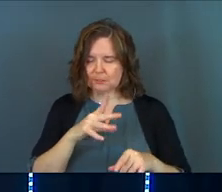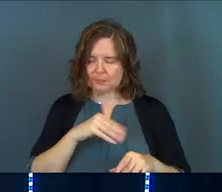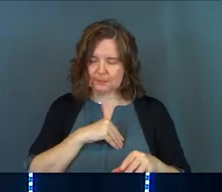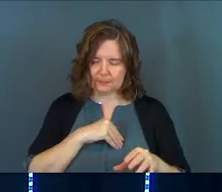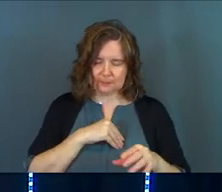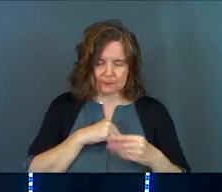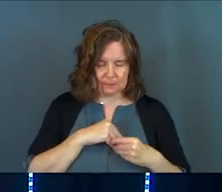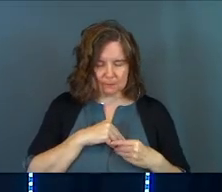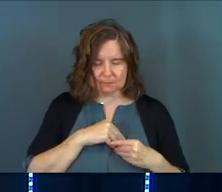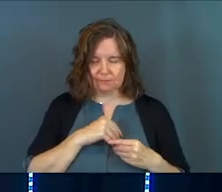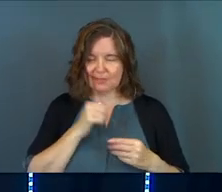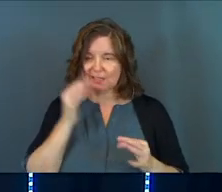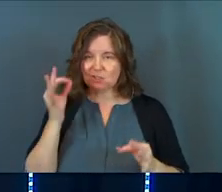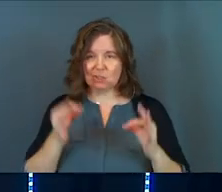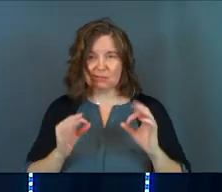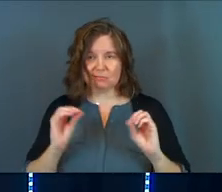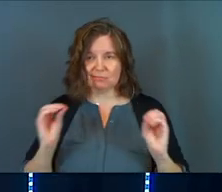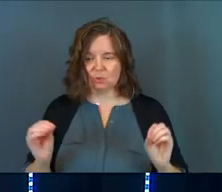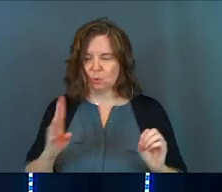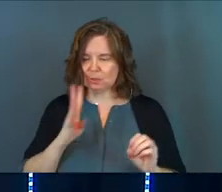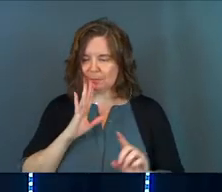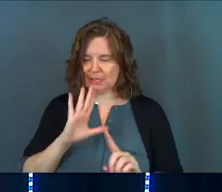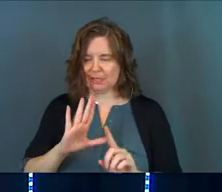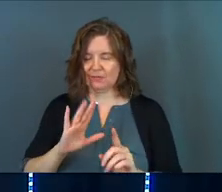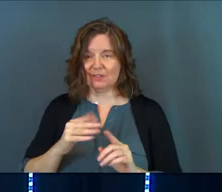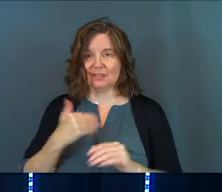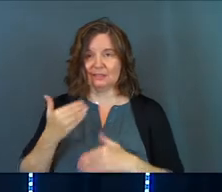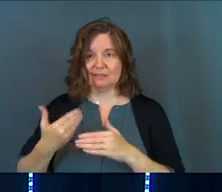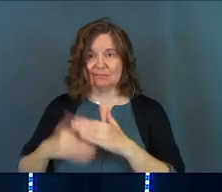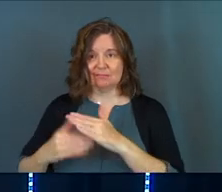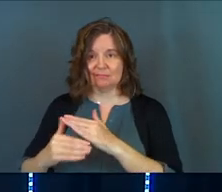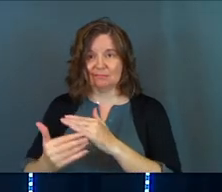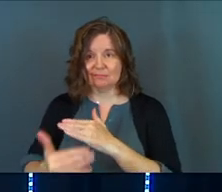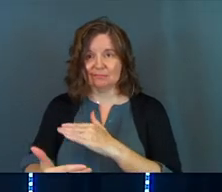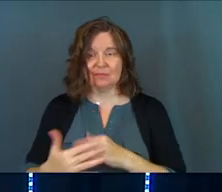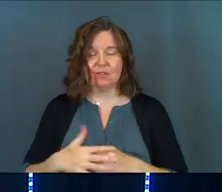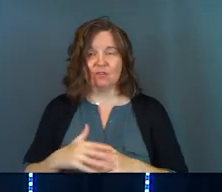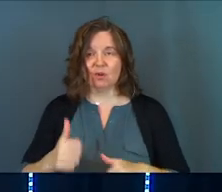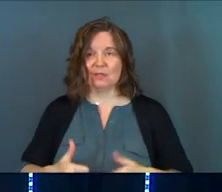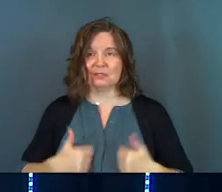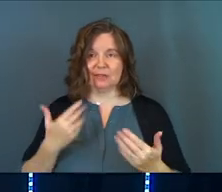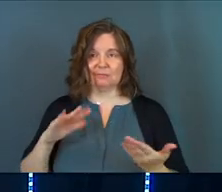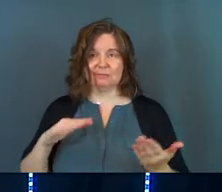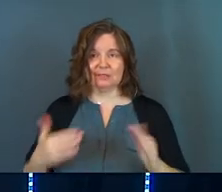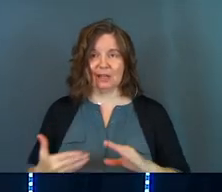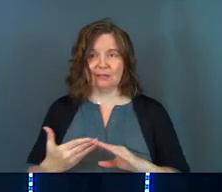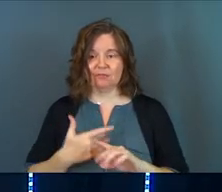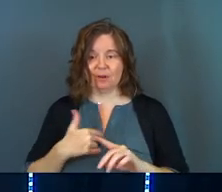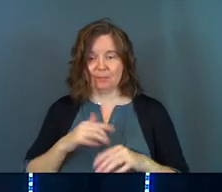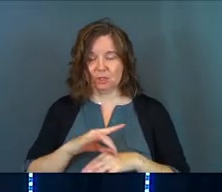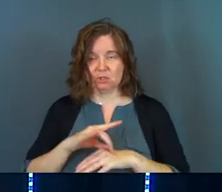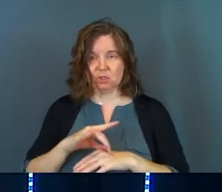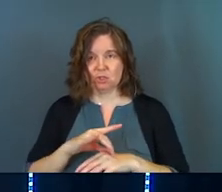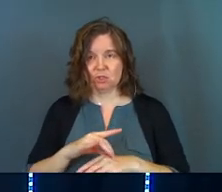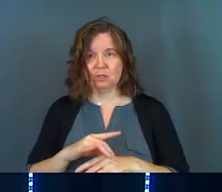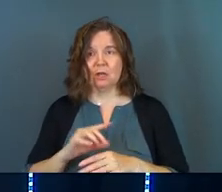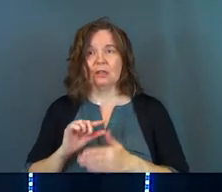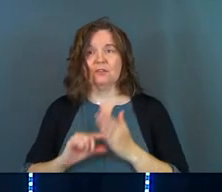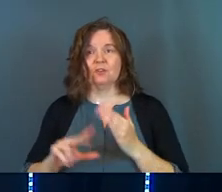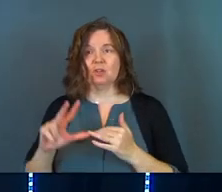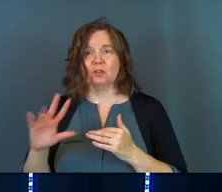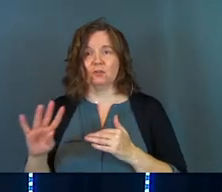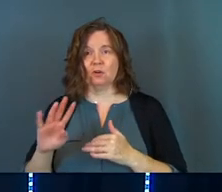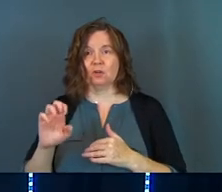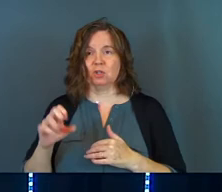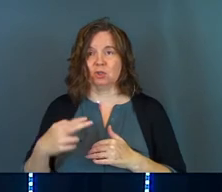no justice. Who can speak of his descendants? For his life was taken from this earth. And then in verse 34,